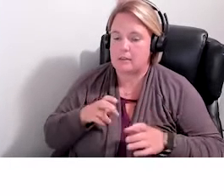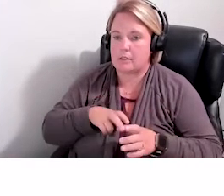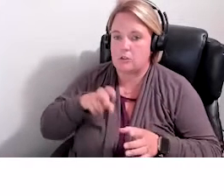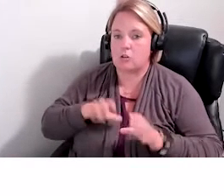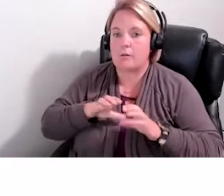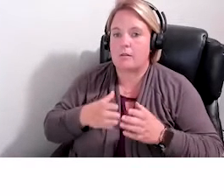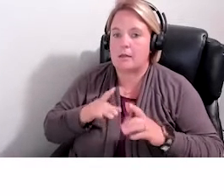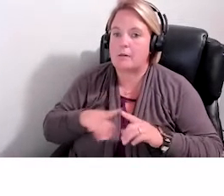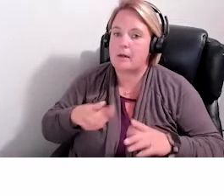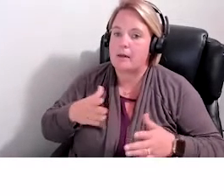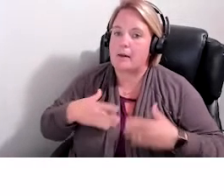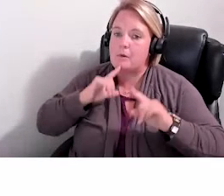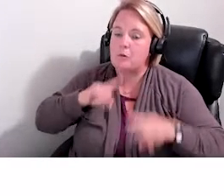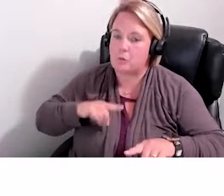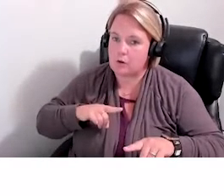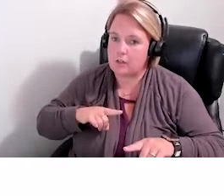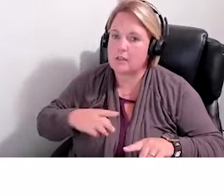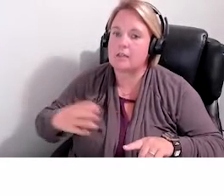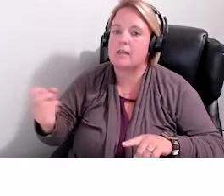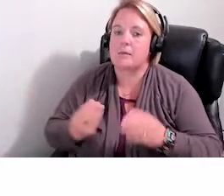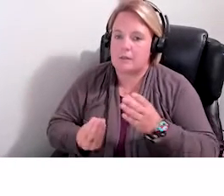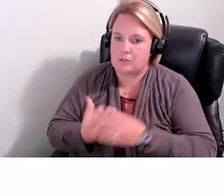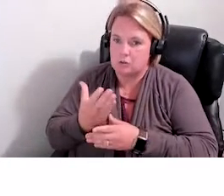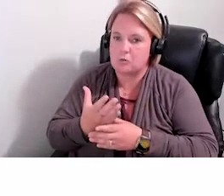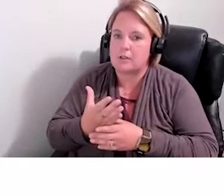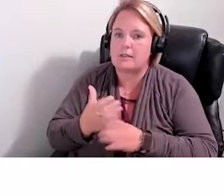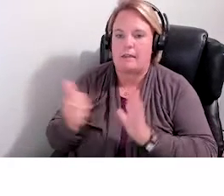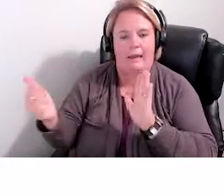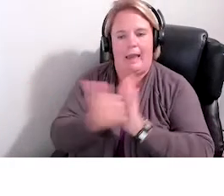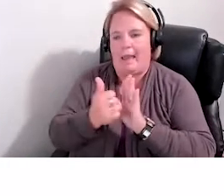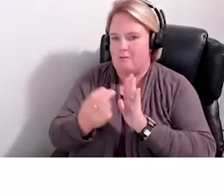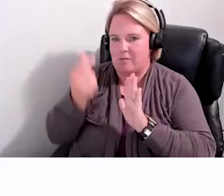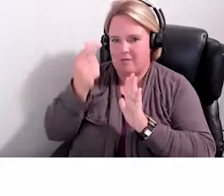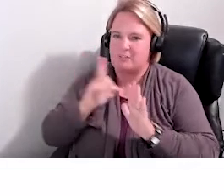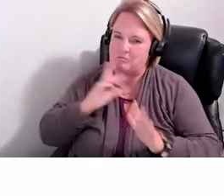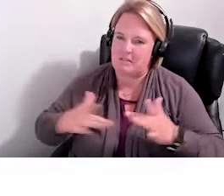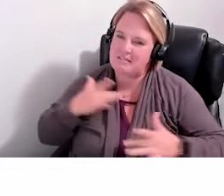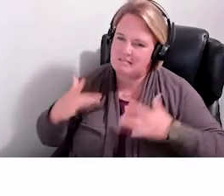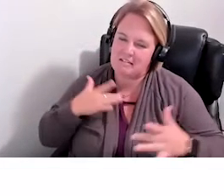but I'm happy to report came back the spring semester and aced that course. So he was really excited.